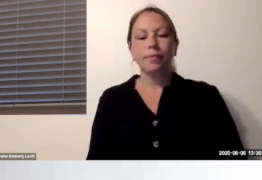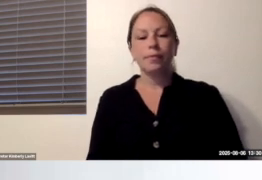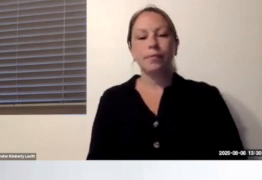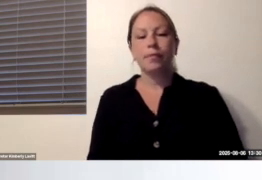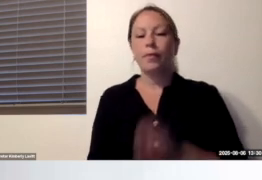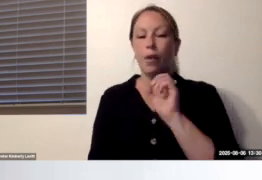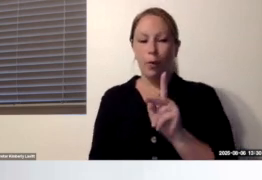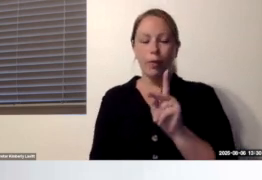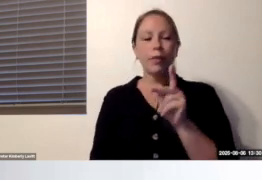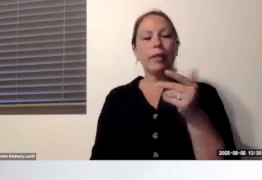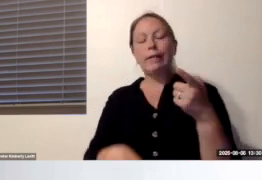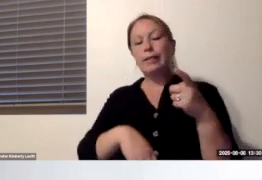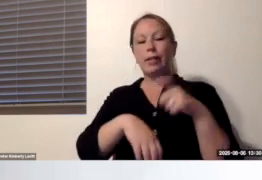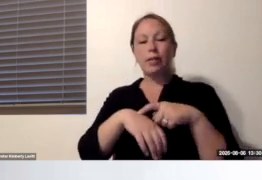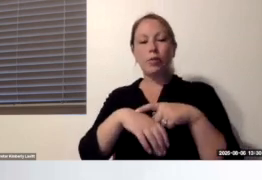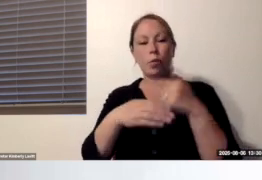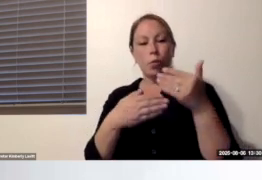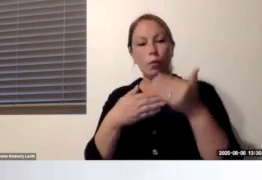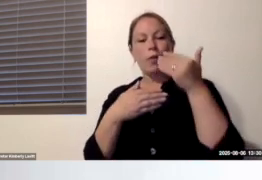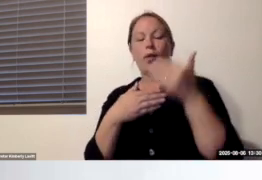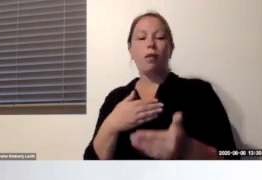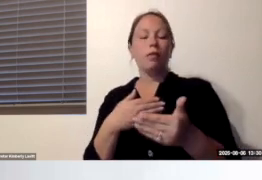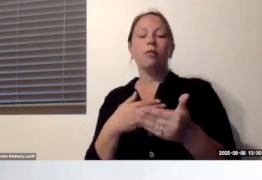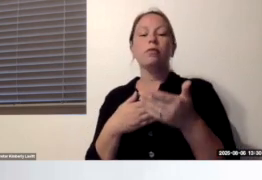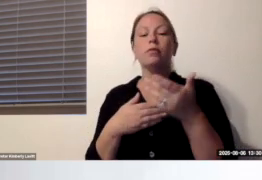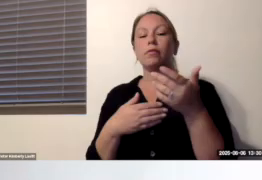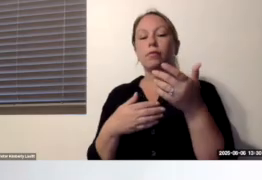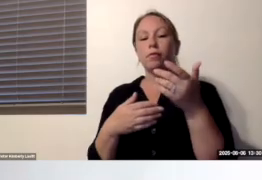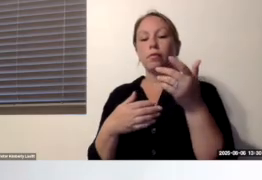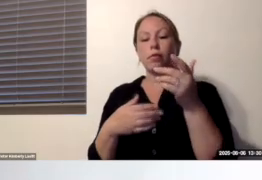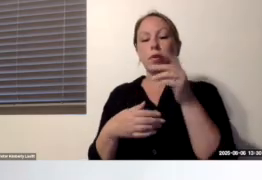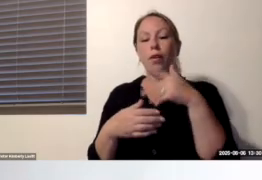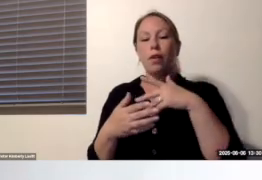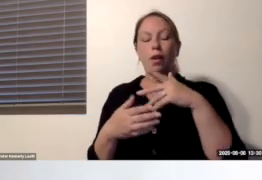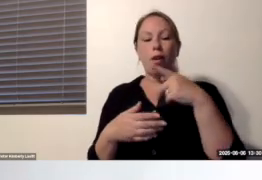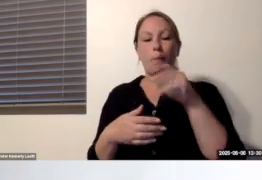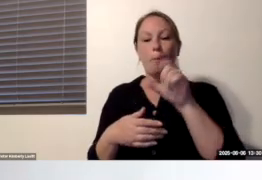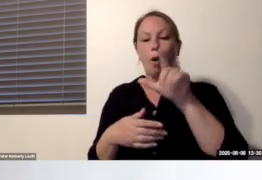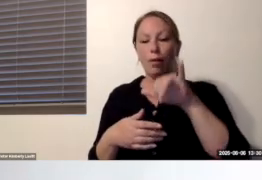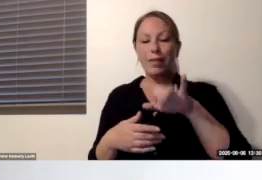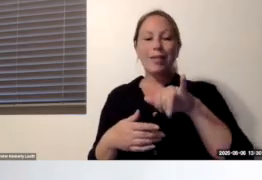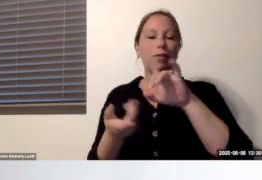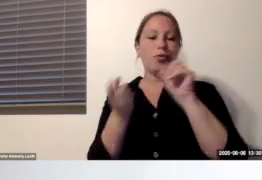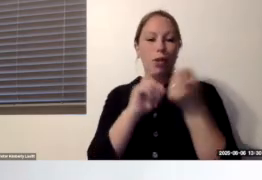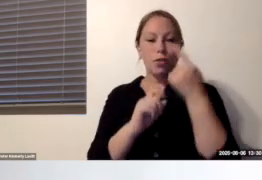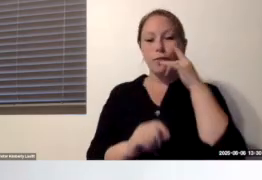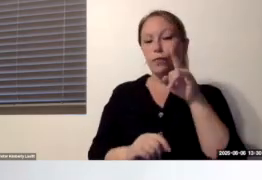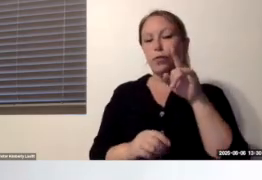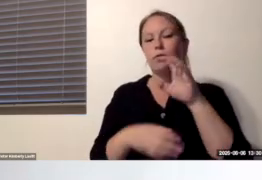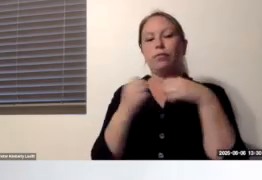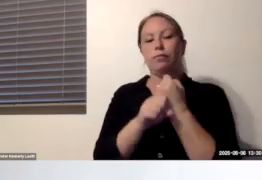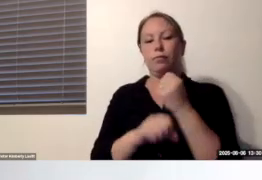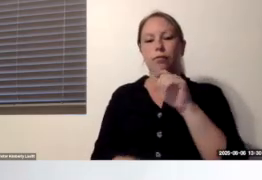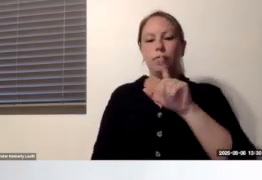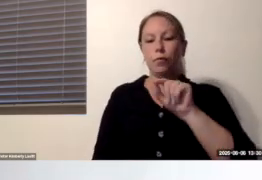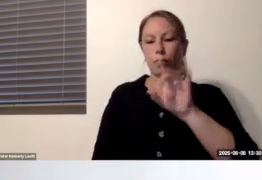Okay, so at this time, we will move on to a discussion of the proposed policy changes for the fiscal year